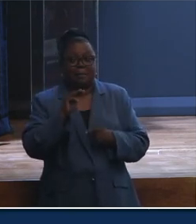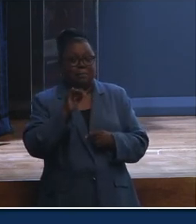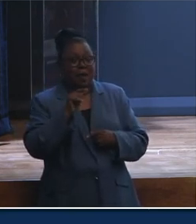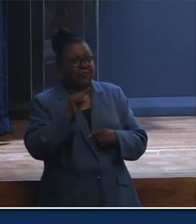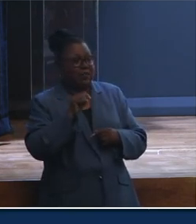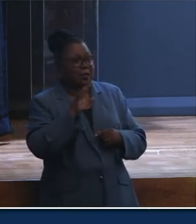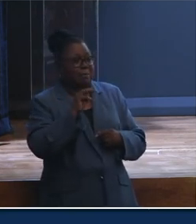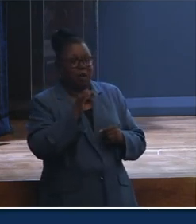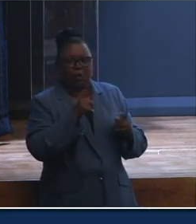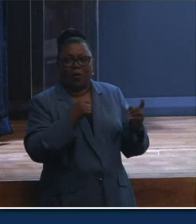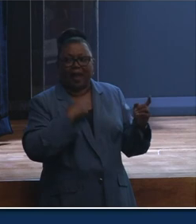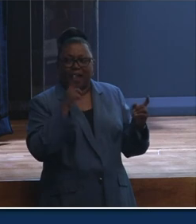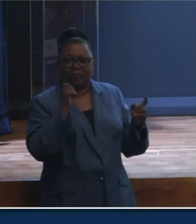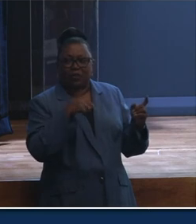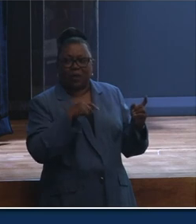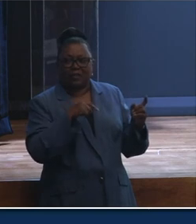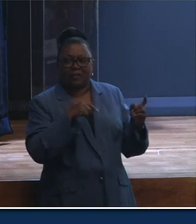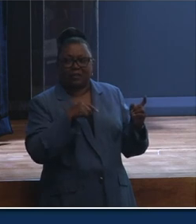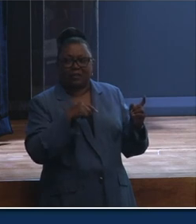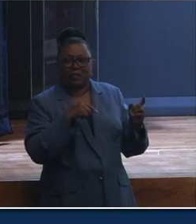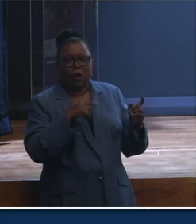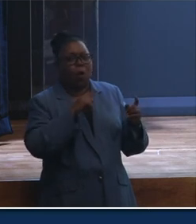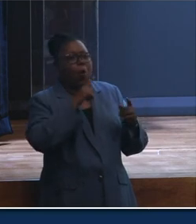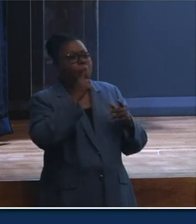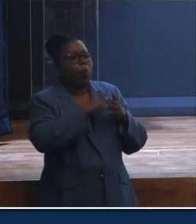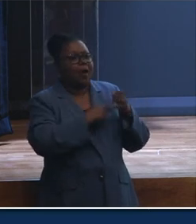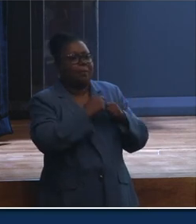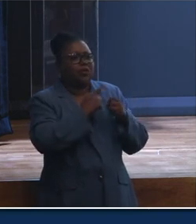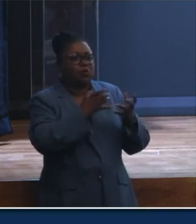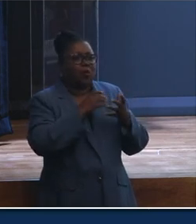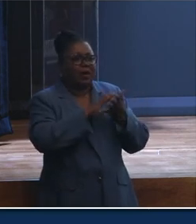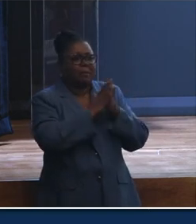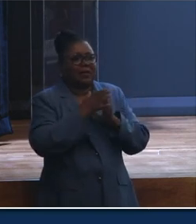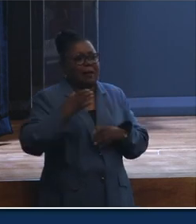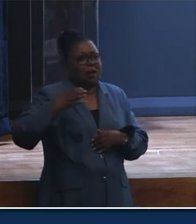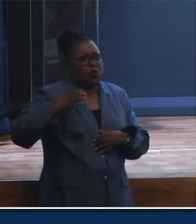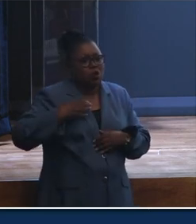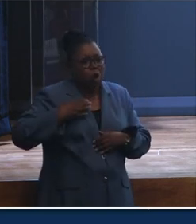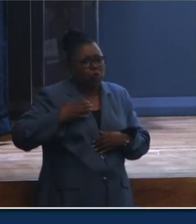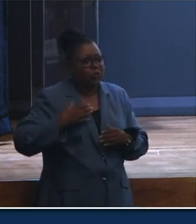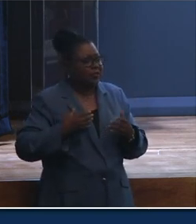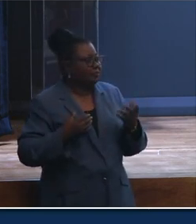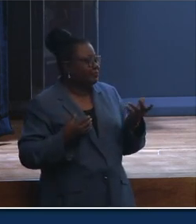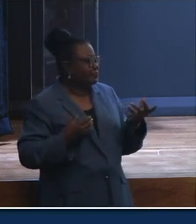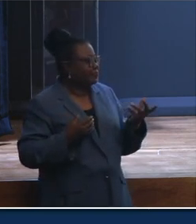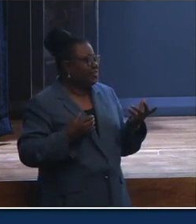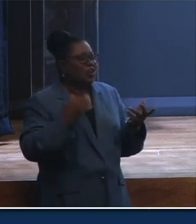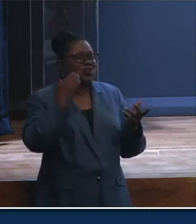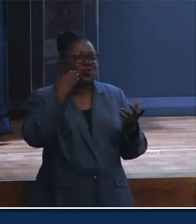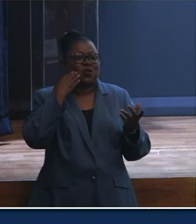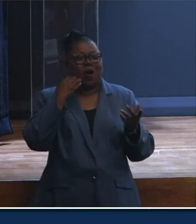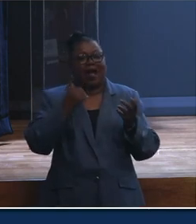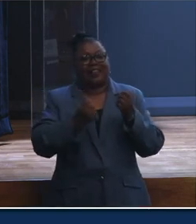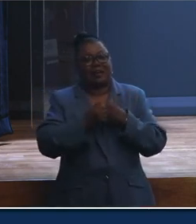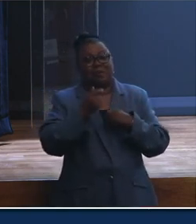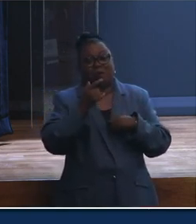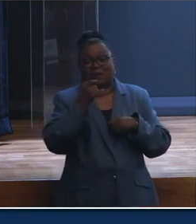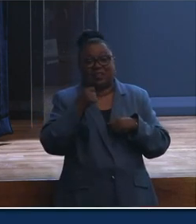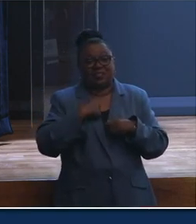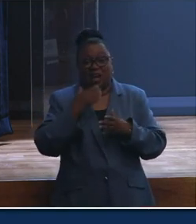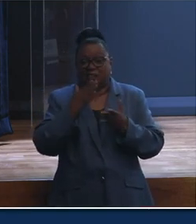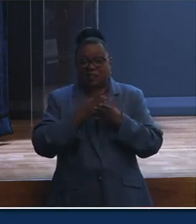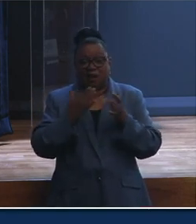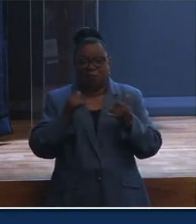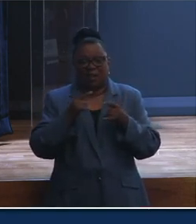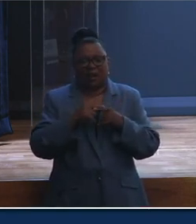McGraw. I have a question. What made you want to be a coach? You know, I think mostly because I stopped